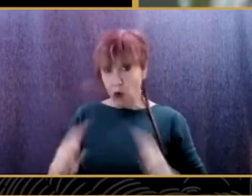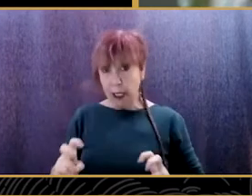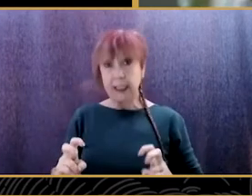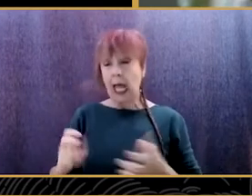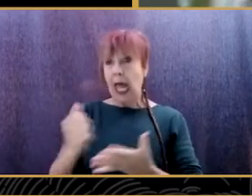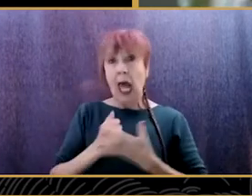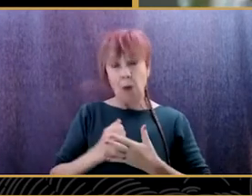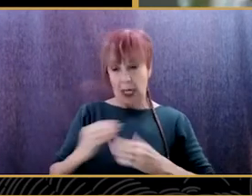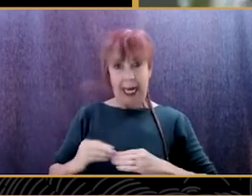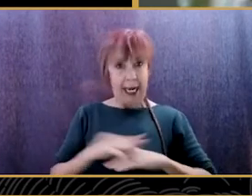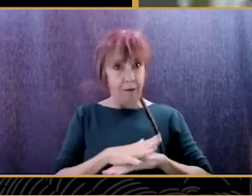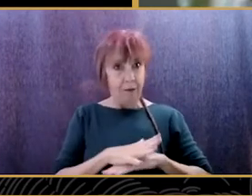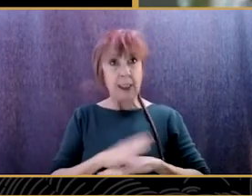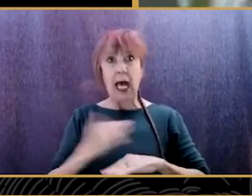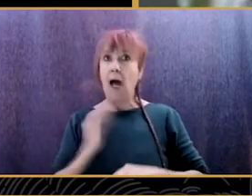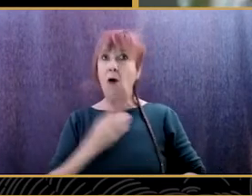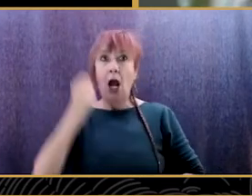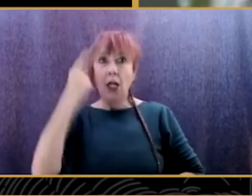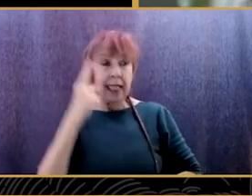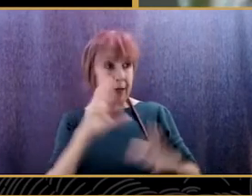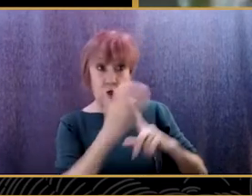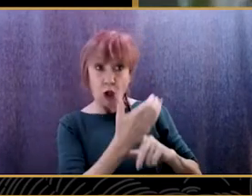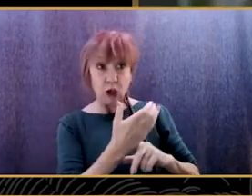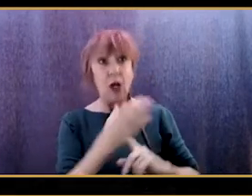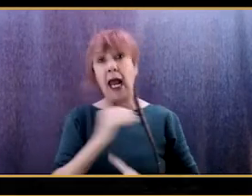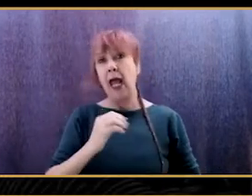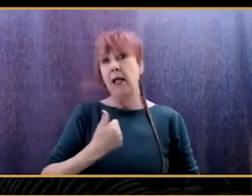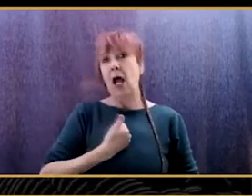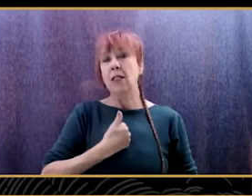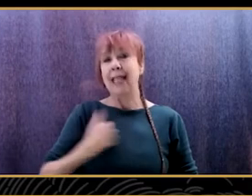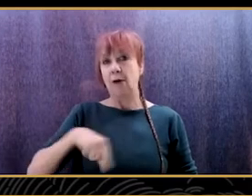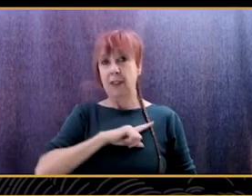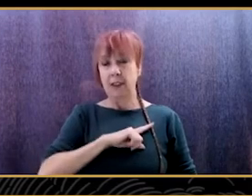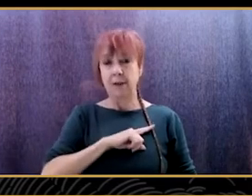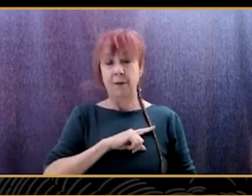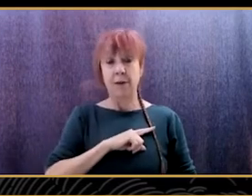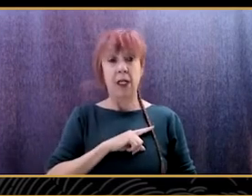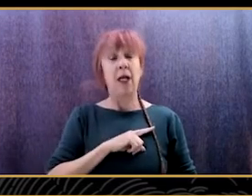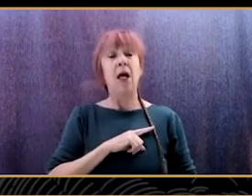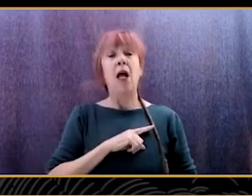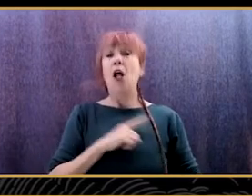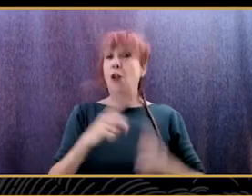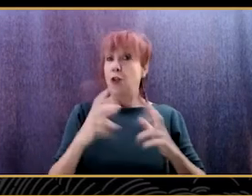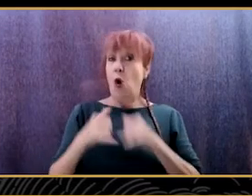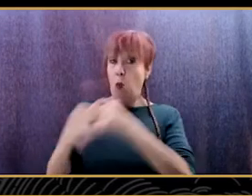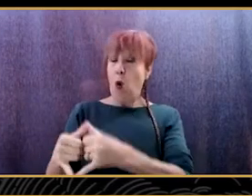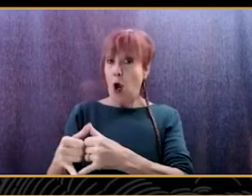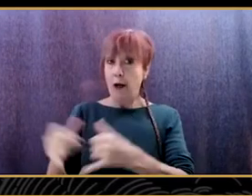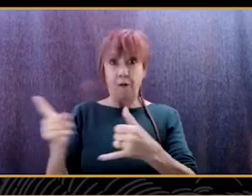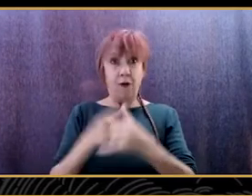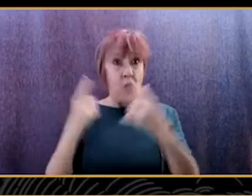understanding of our culture, but also our understanding of ourselves. The Pegasus Award for Poetry Criticism,